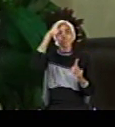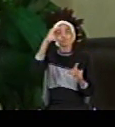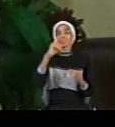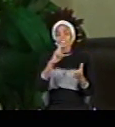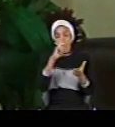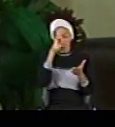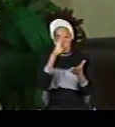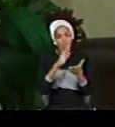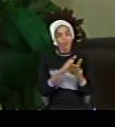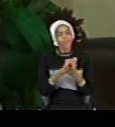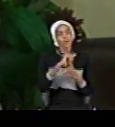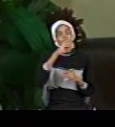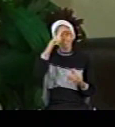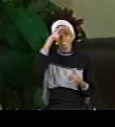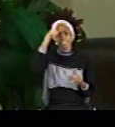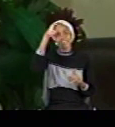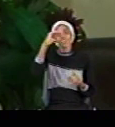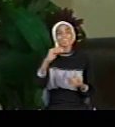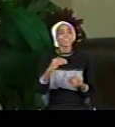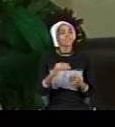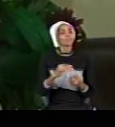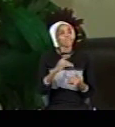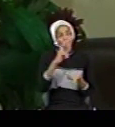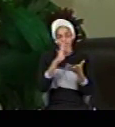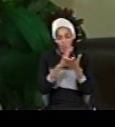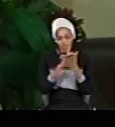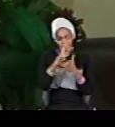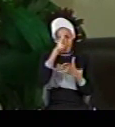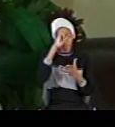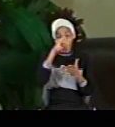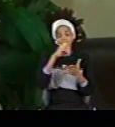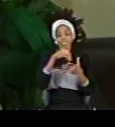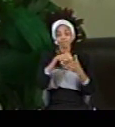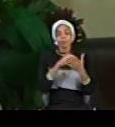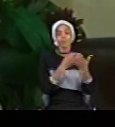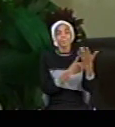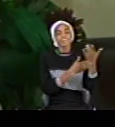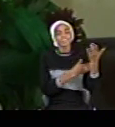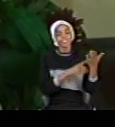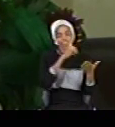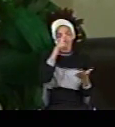Trust him, trust him.